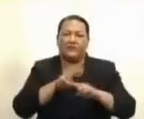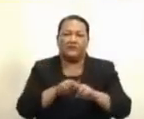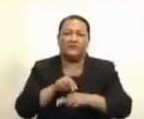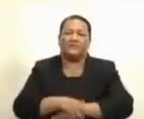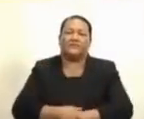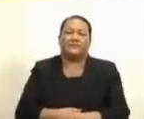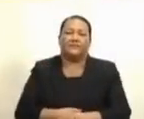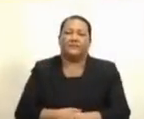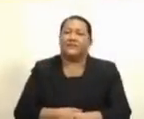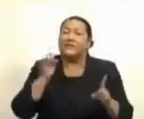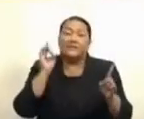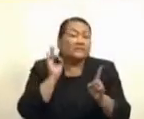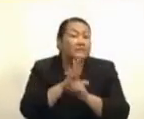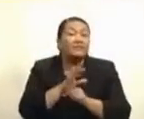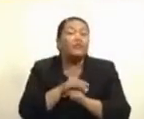particularly